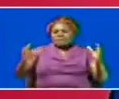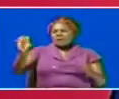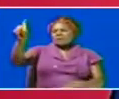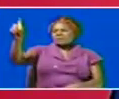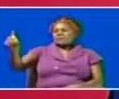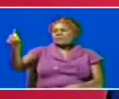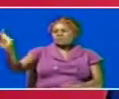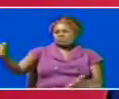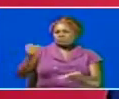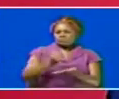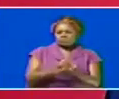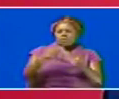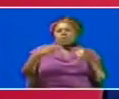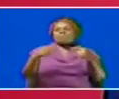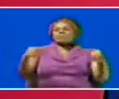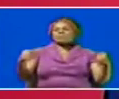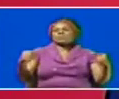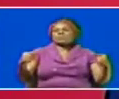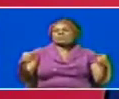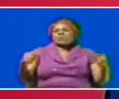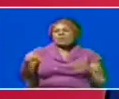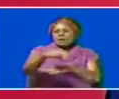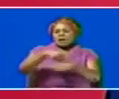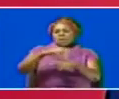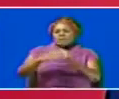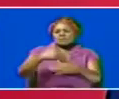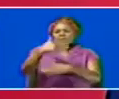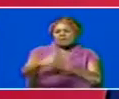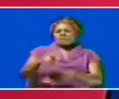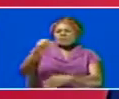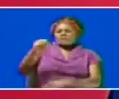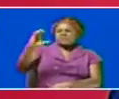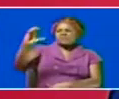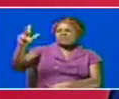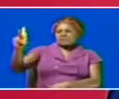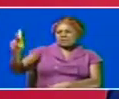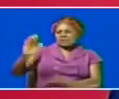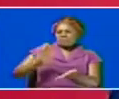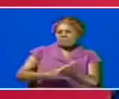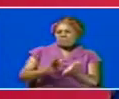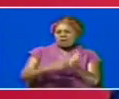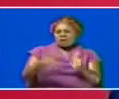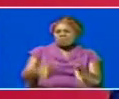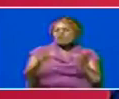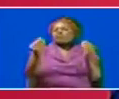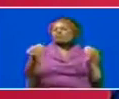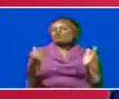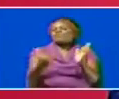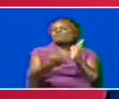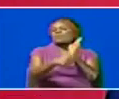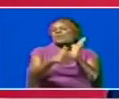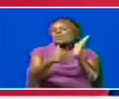to accommodate the opposition. Just hours after the National Council of Churches of Kenya suggested the way out of the current political